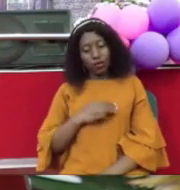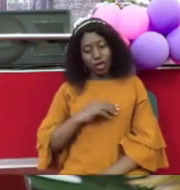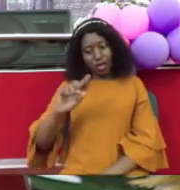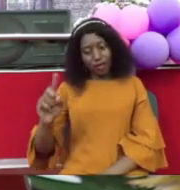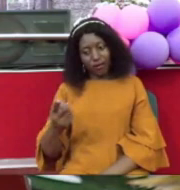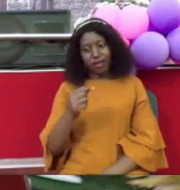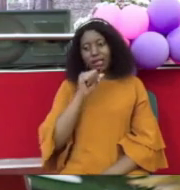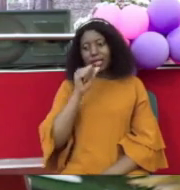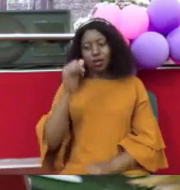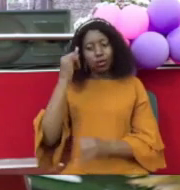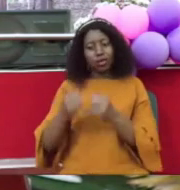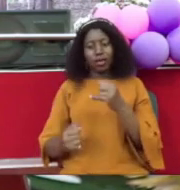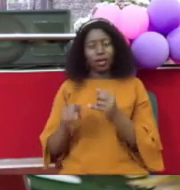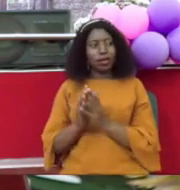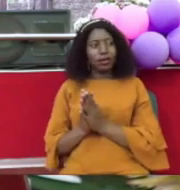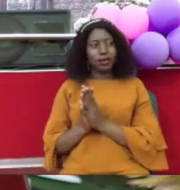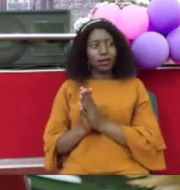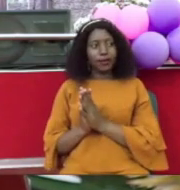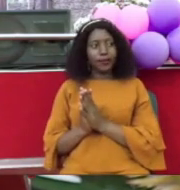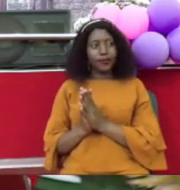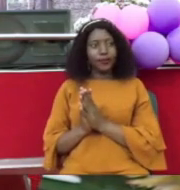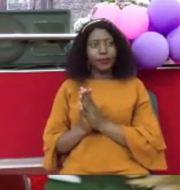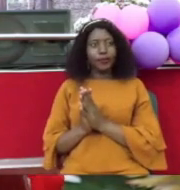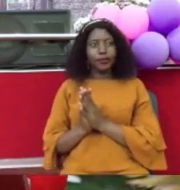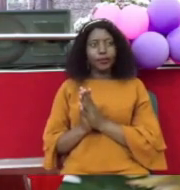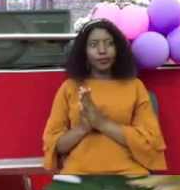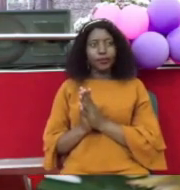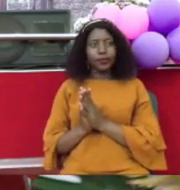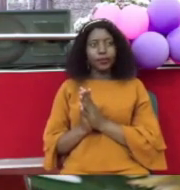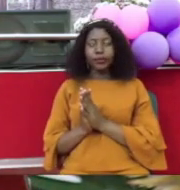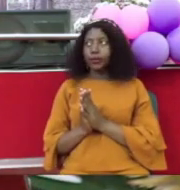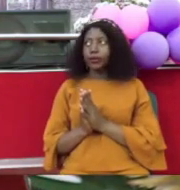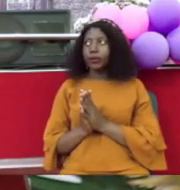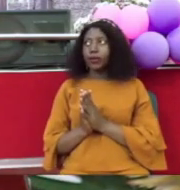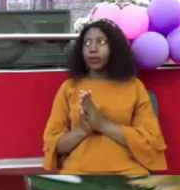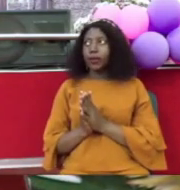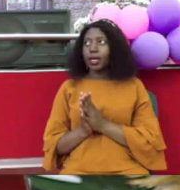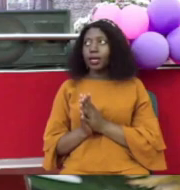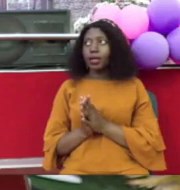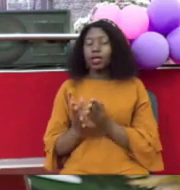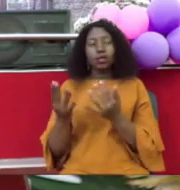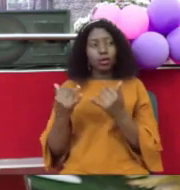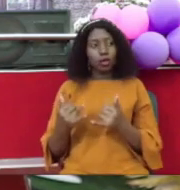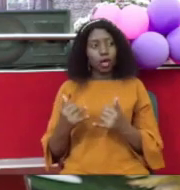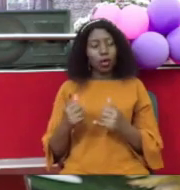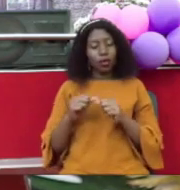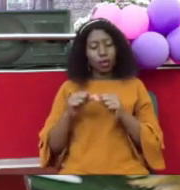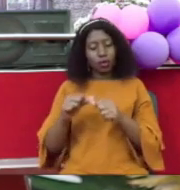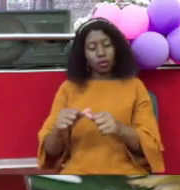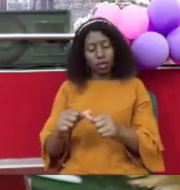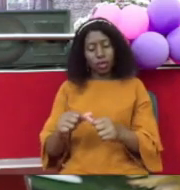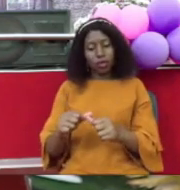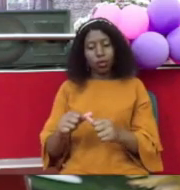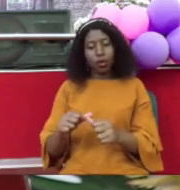ni vichwa bali sio mkia. And so we shall go forth and conquer as we pursue our purpose.